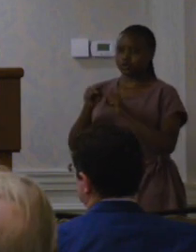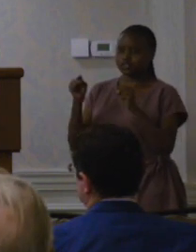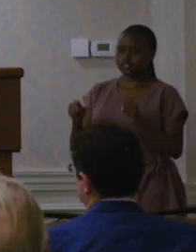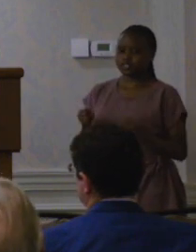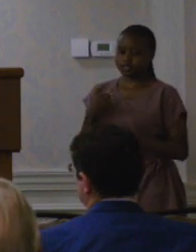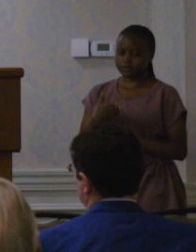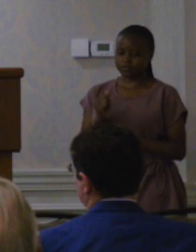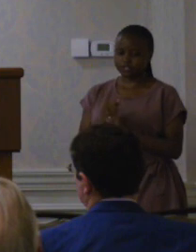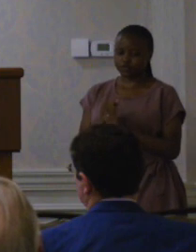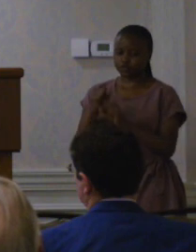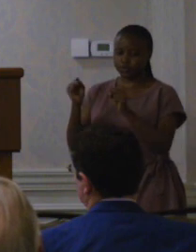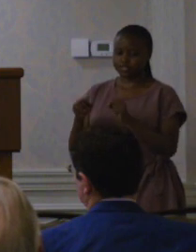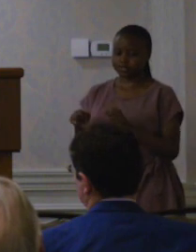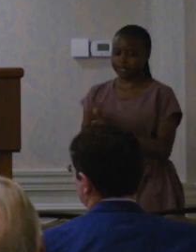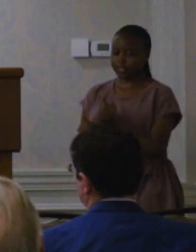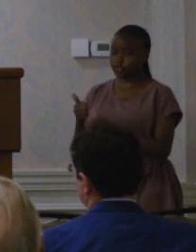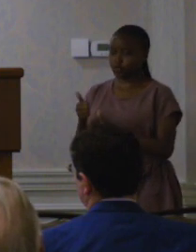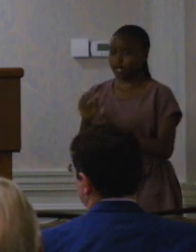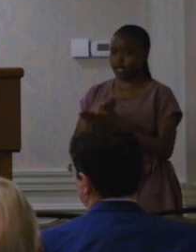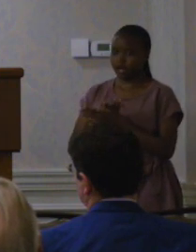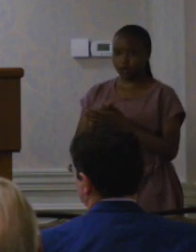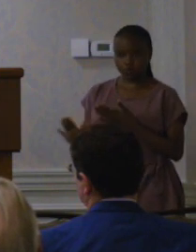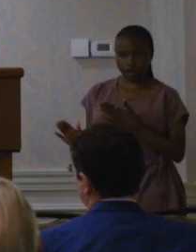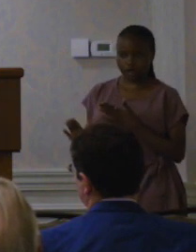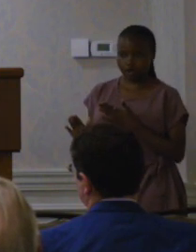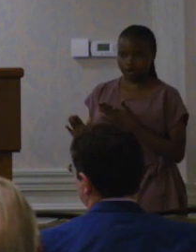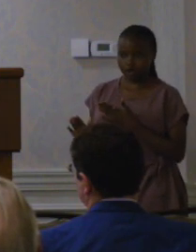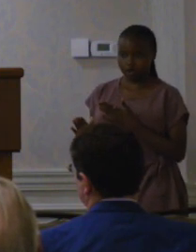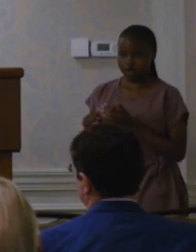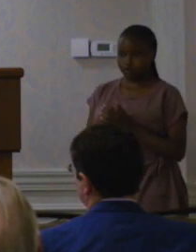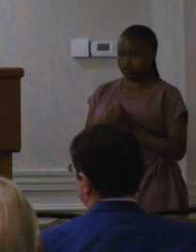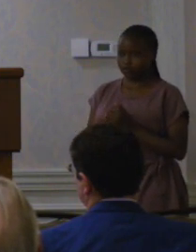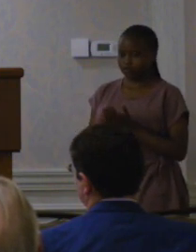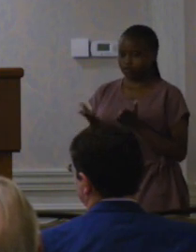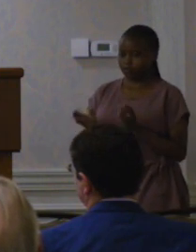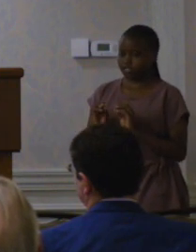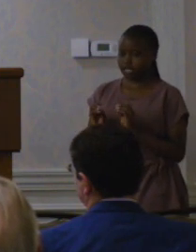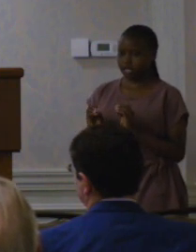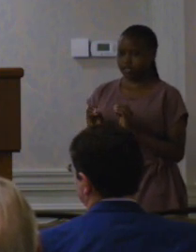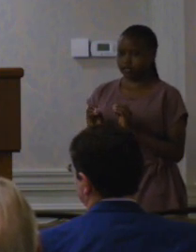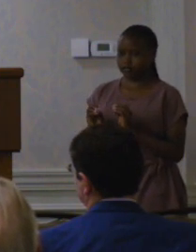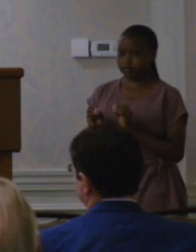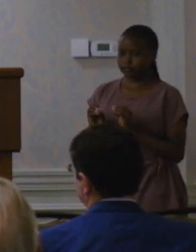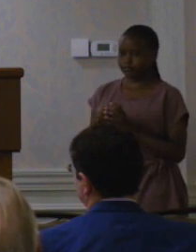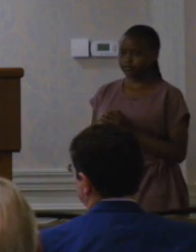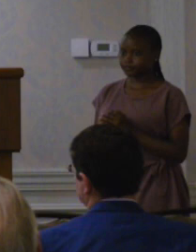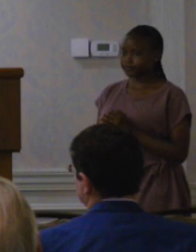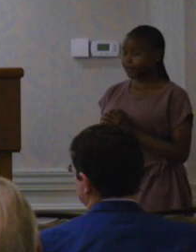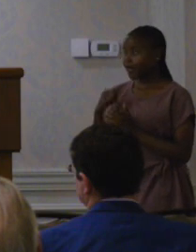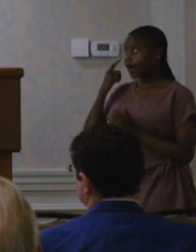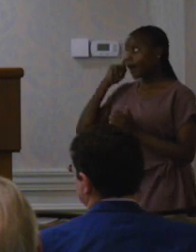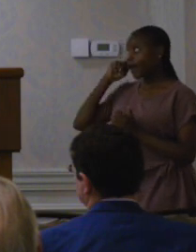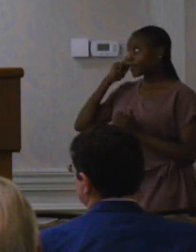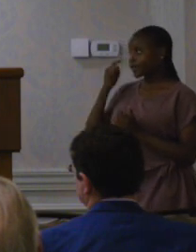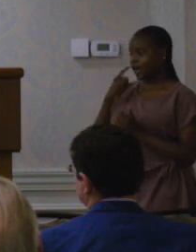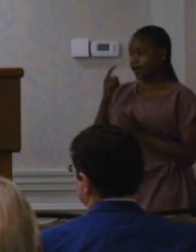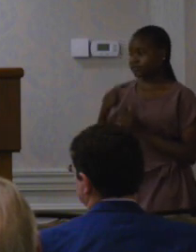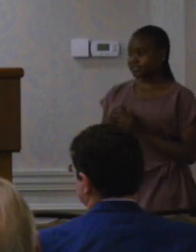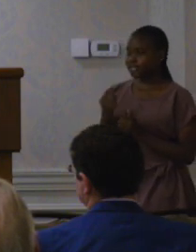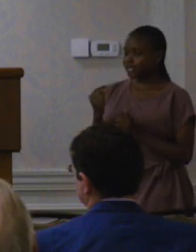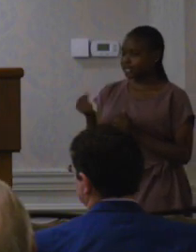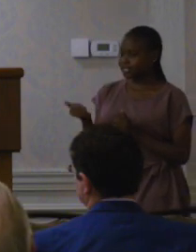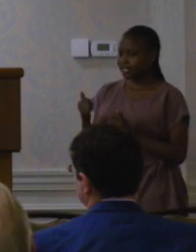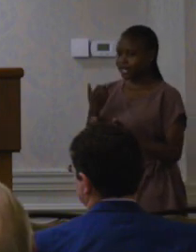to do a system like that well just aren't present. I think I've seen very